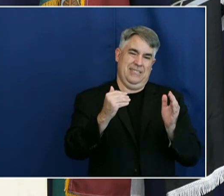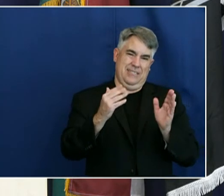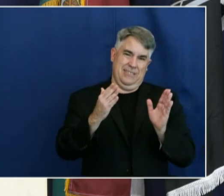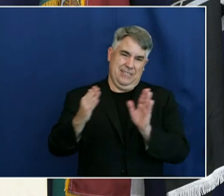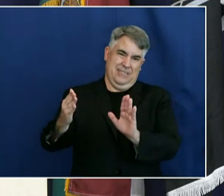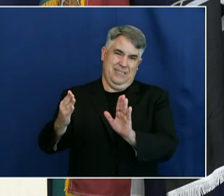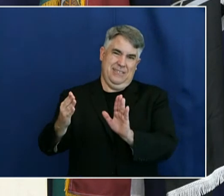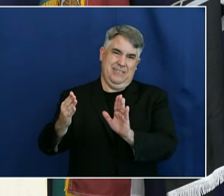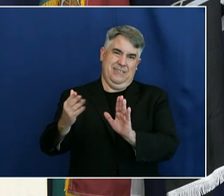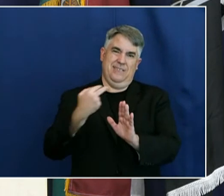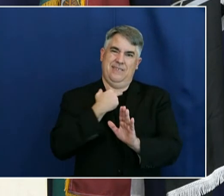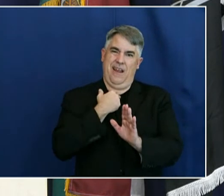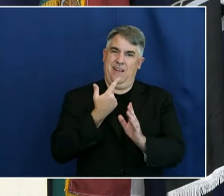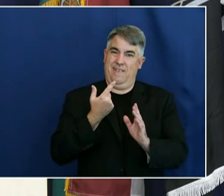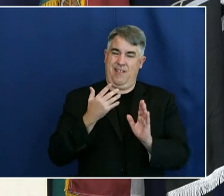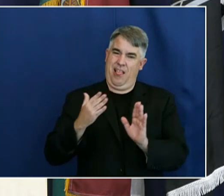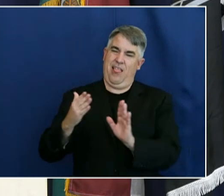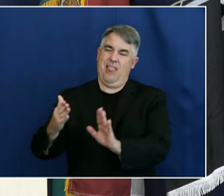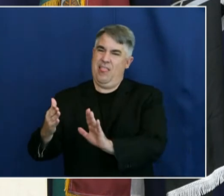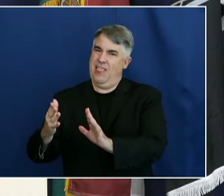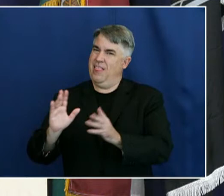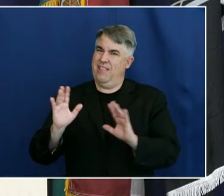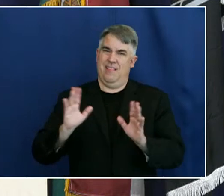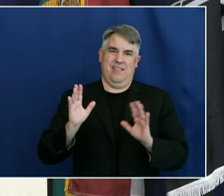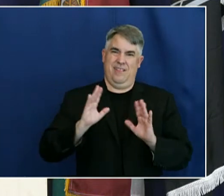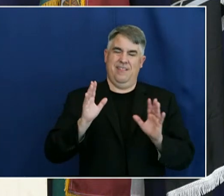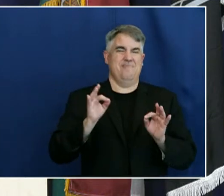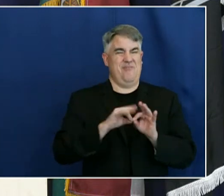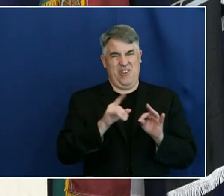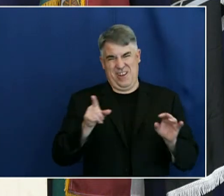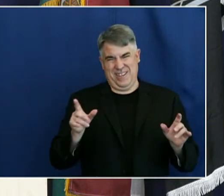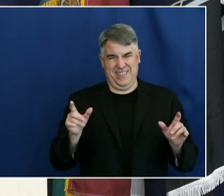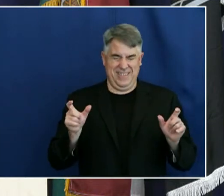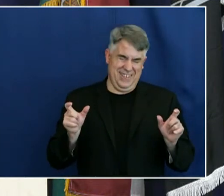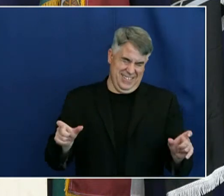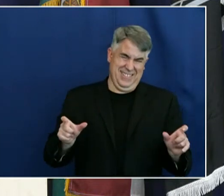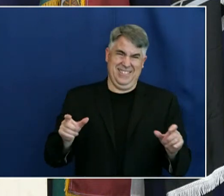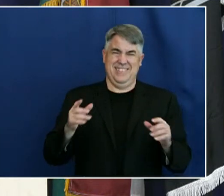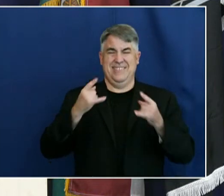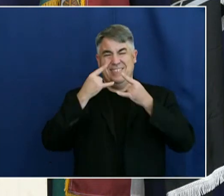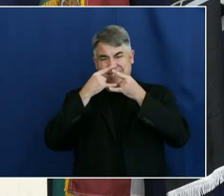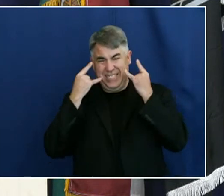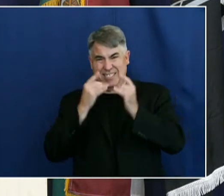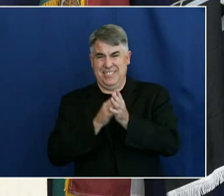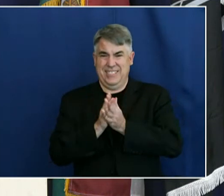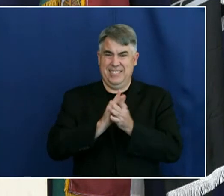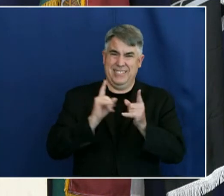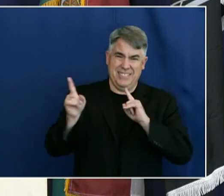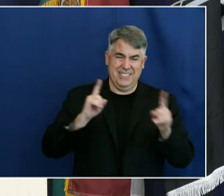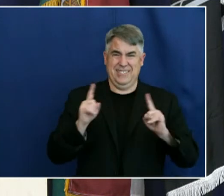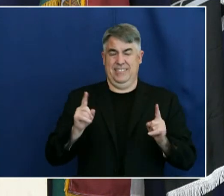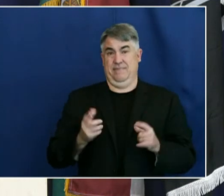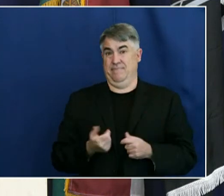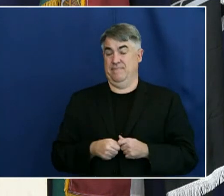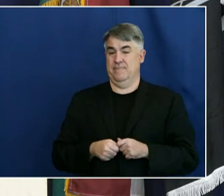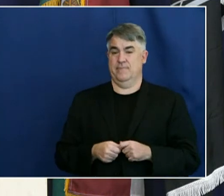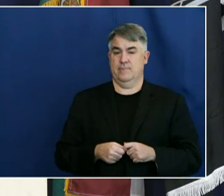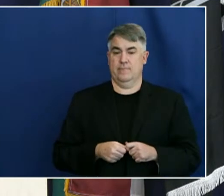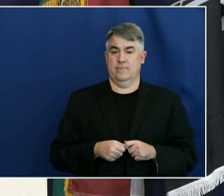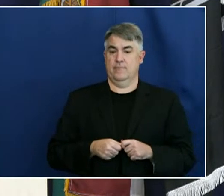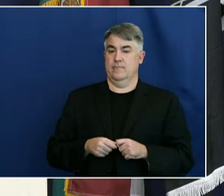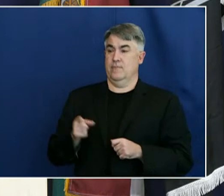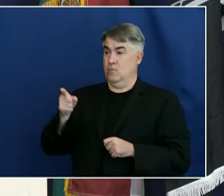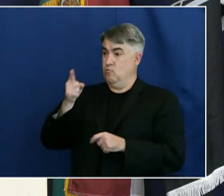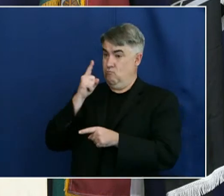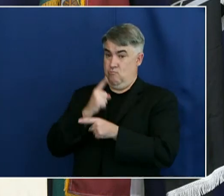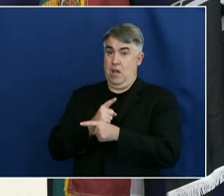a shot at going to the orange tier. We want to stay in that below 5.9 level. So I think you have correctly identified the first